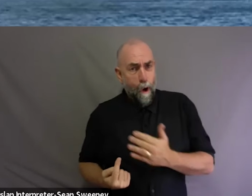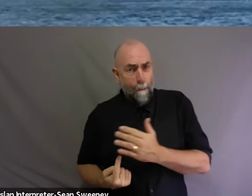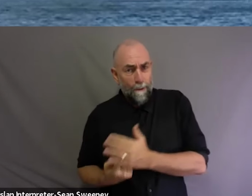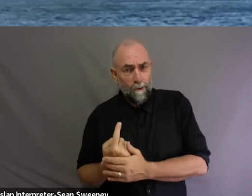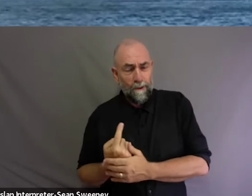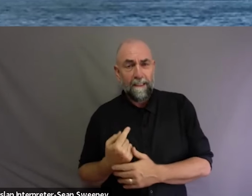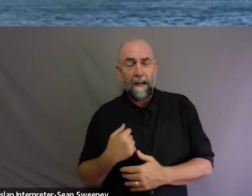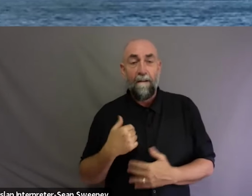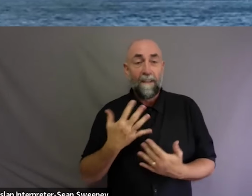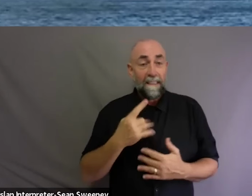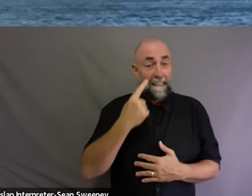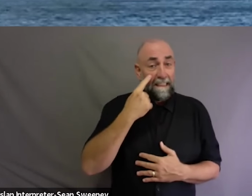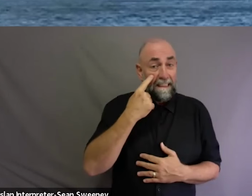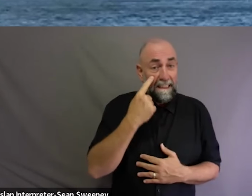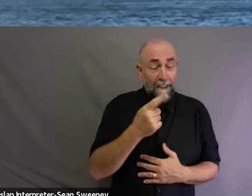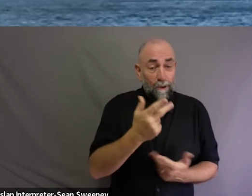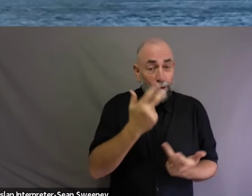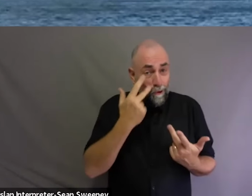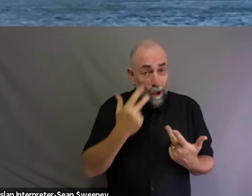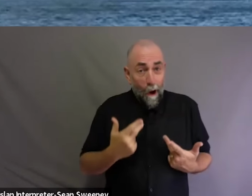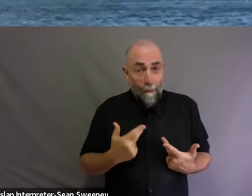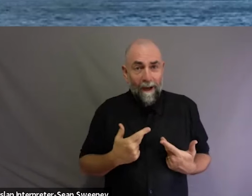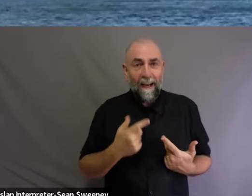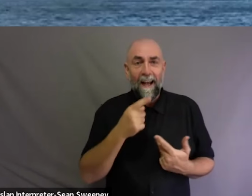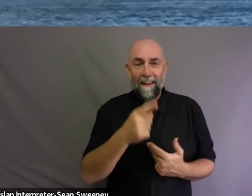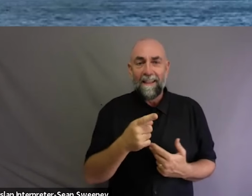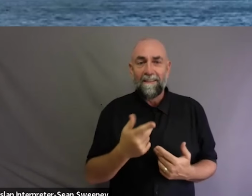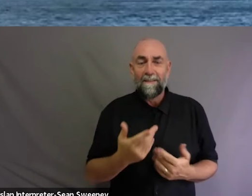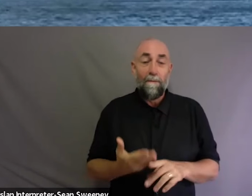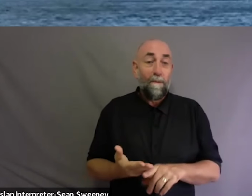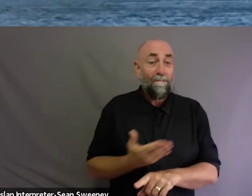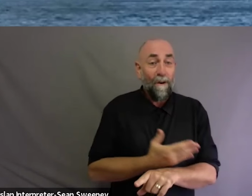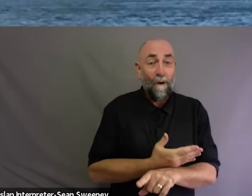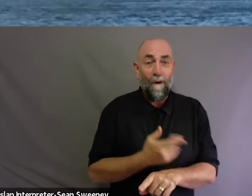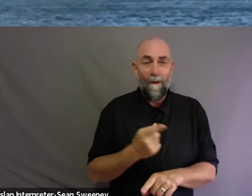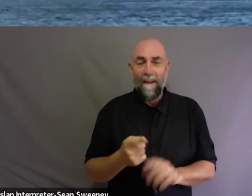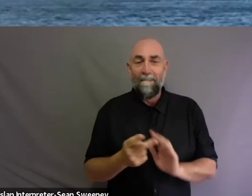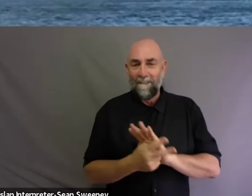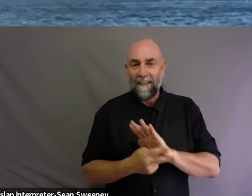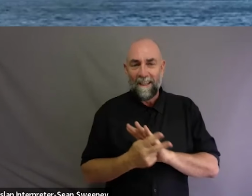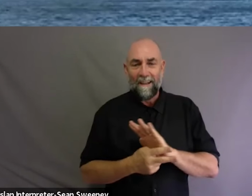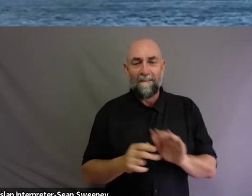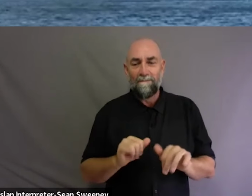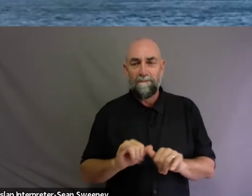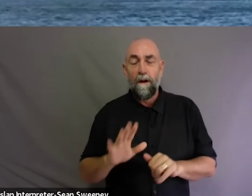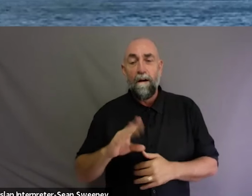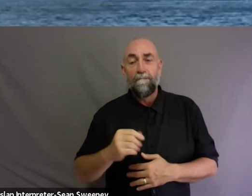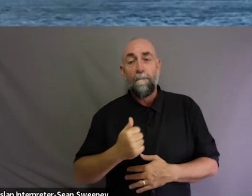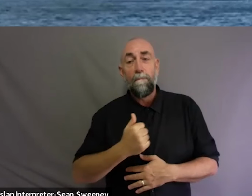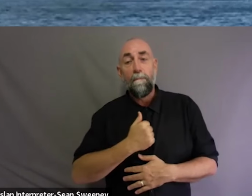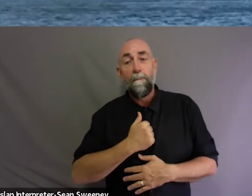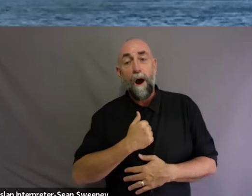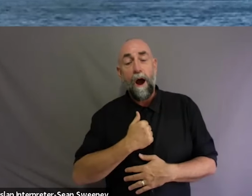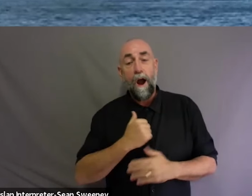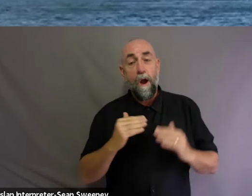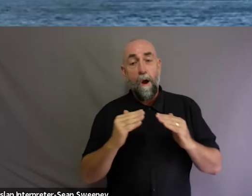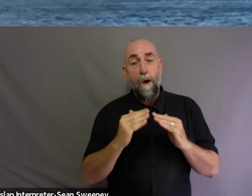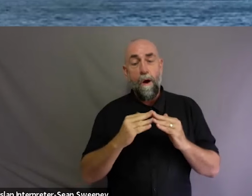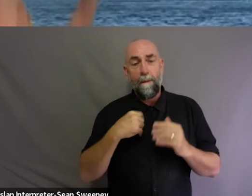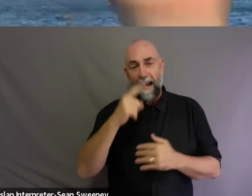a preview of the Cadman's Cottage this year. And I have to say that from my balcony, I can see the